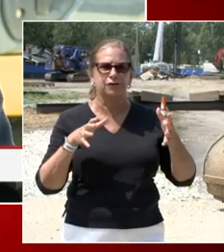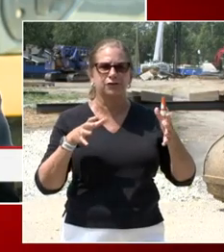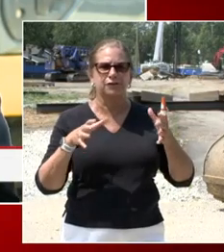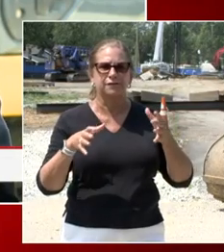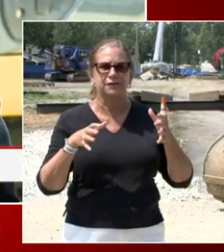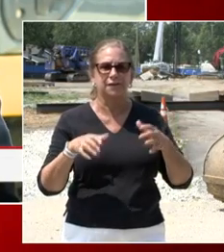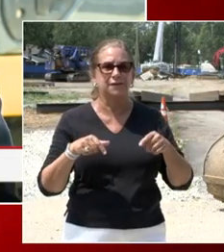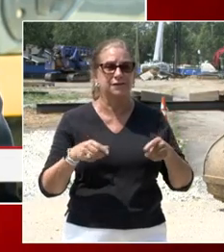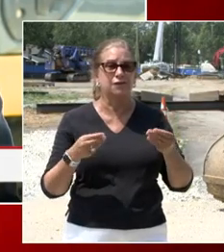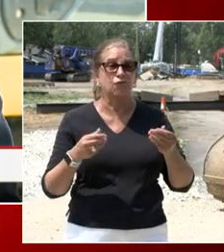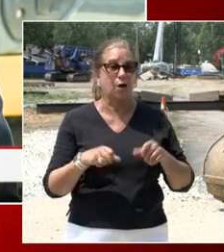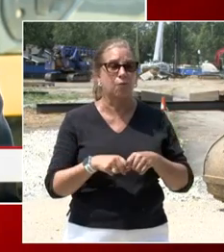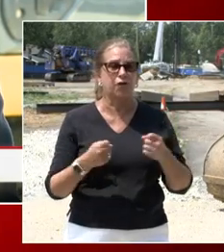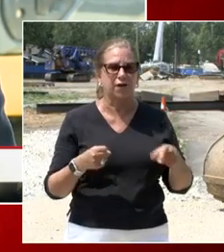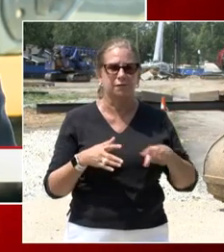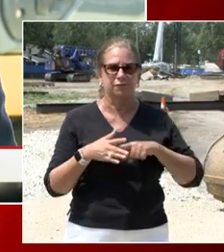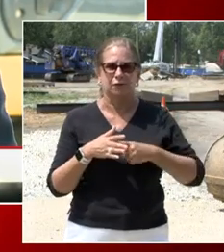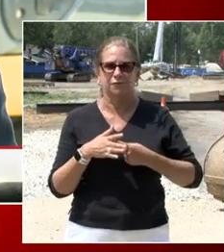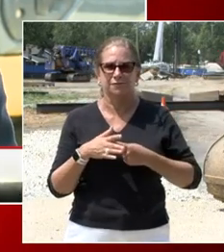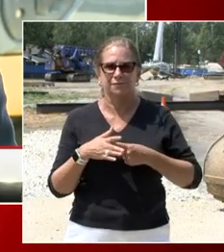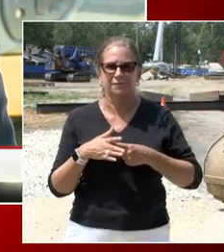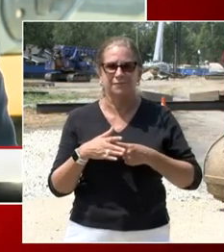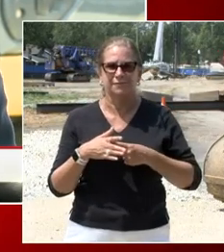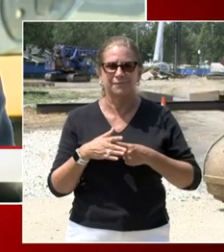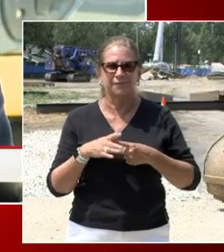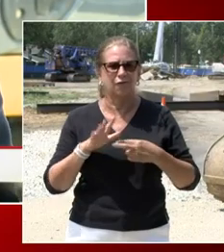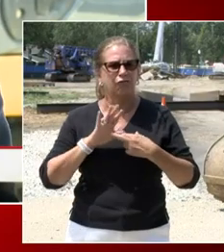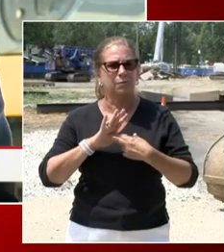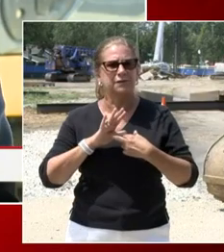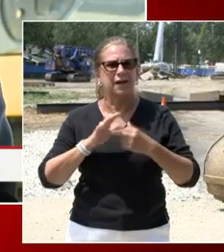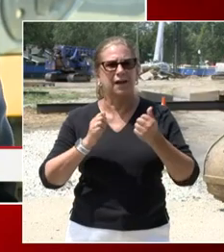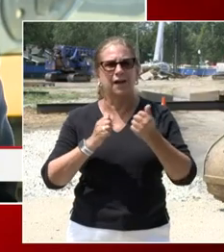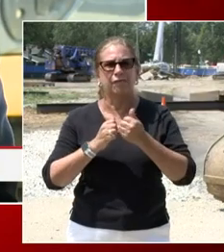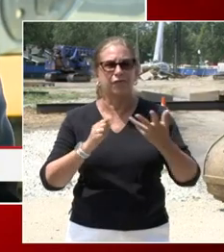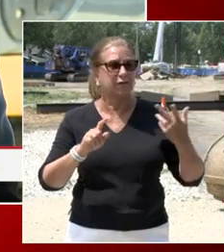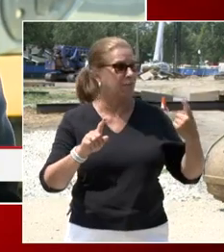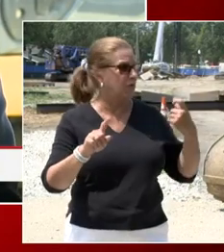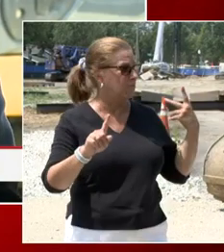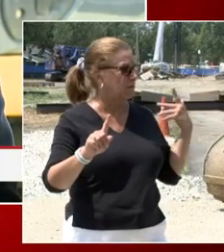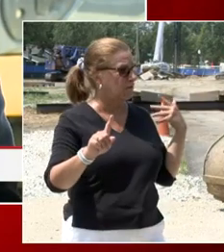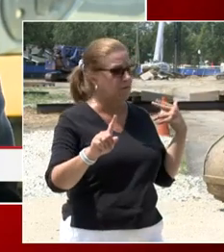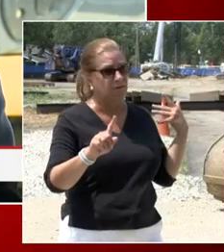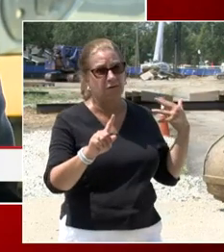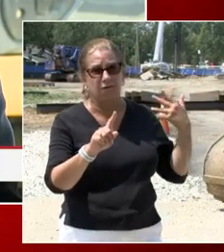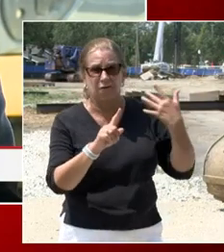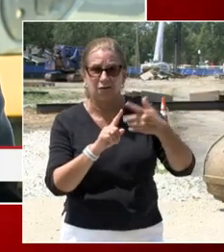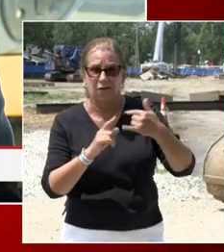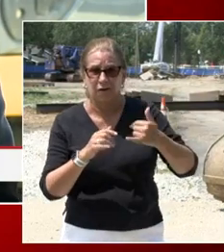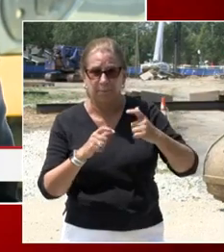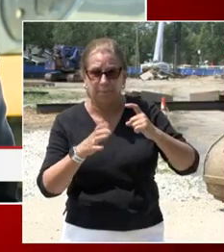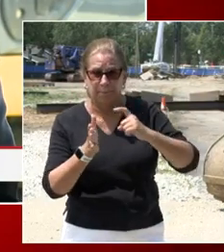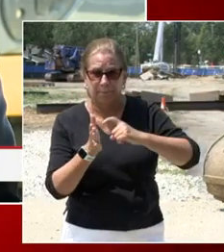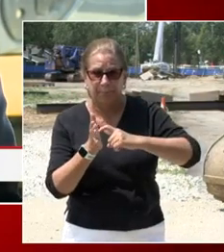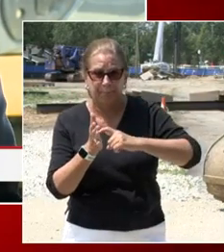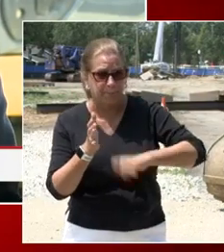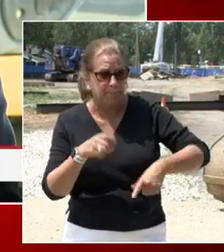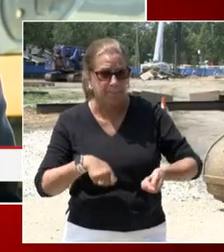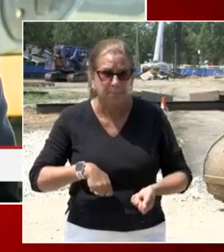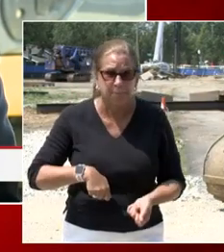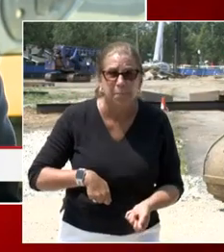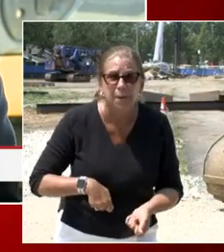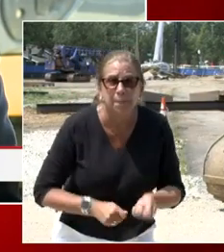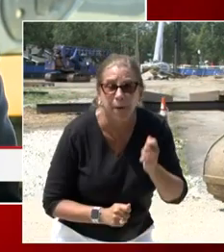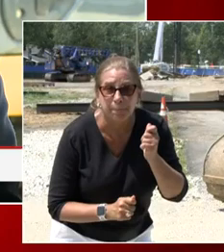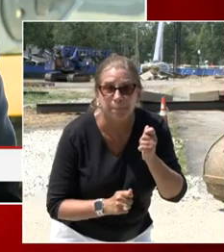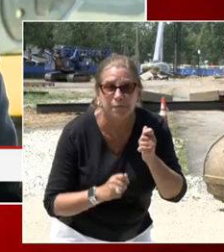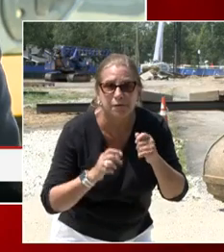Robinson Center represents it all. Because on this spot, we can see into the future. We foresee the kind of place where lives